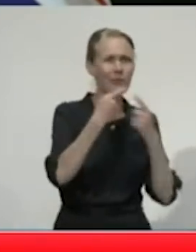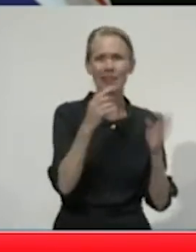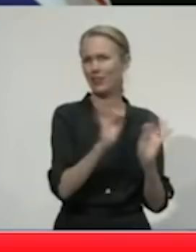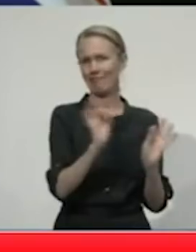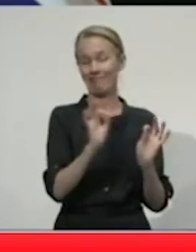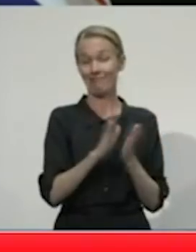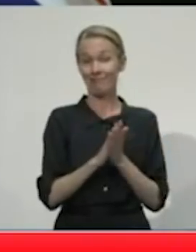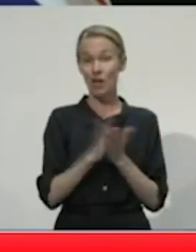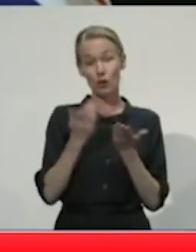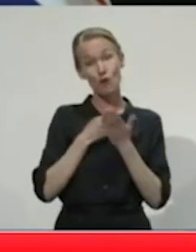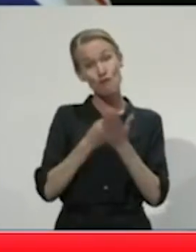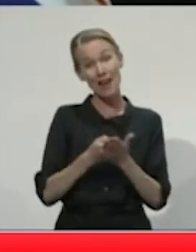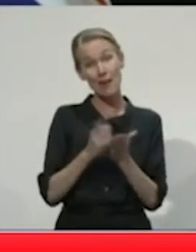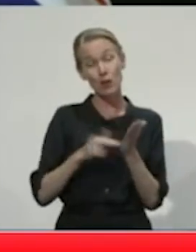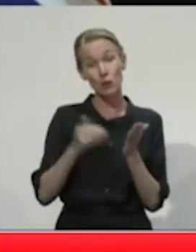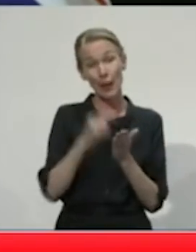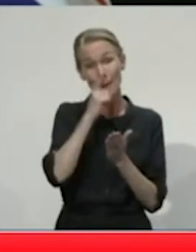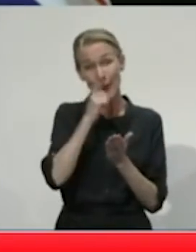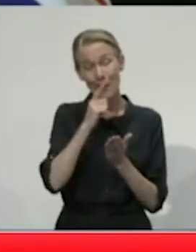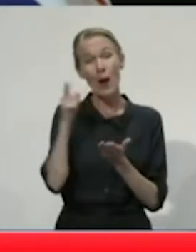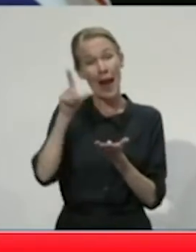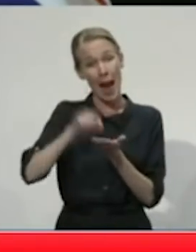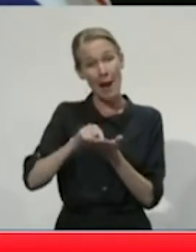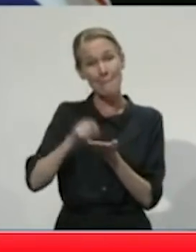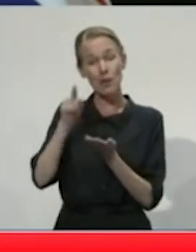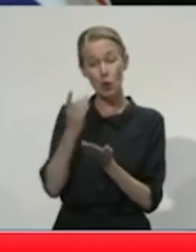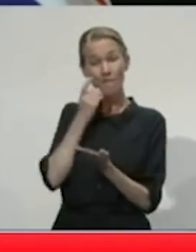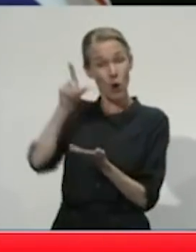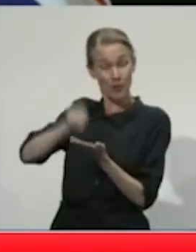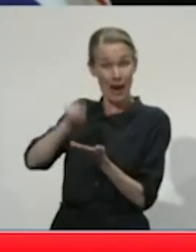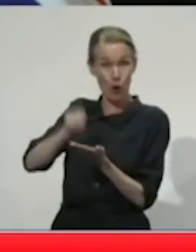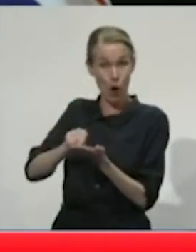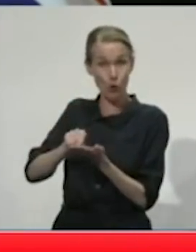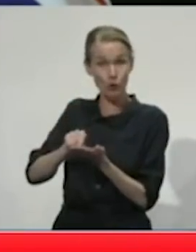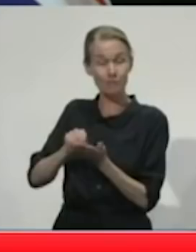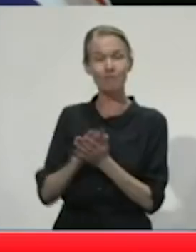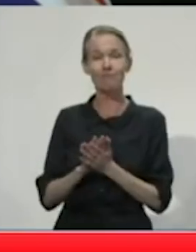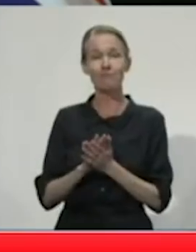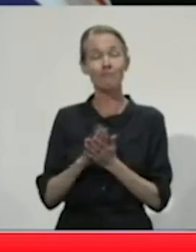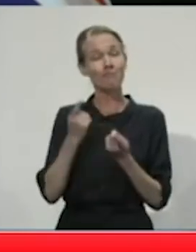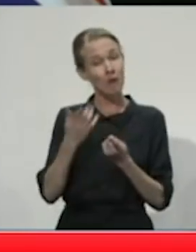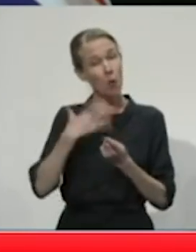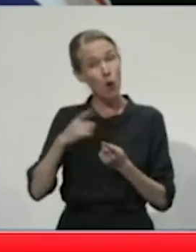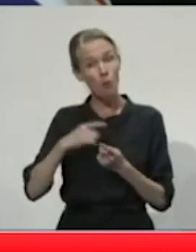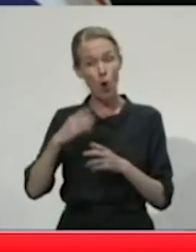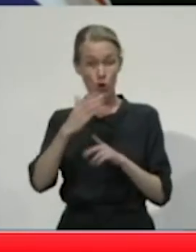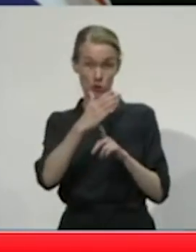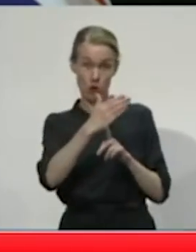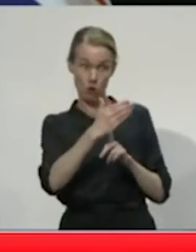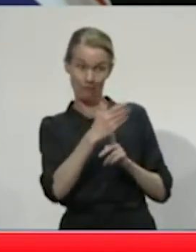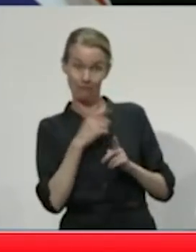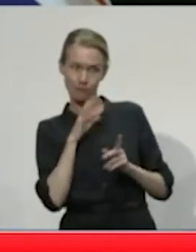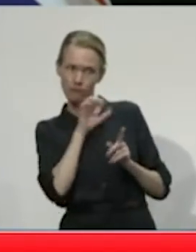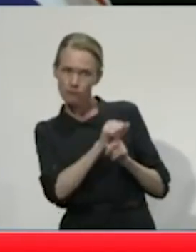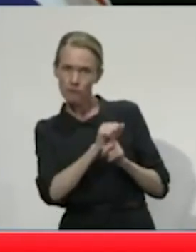download the app, and our key public health controls, as you know, are to identify cases early by testing, then isolate